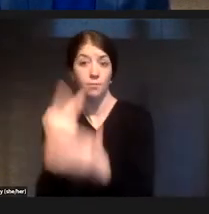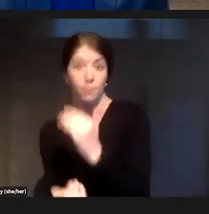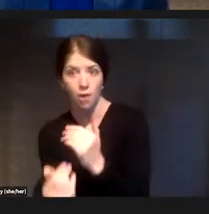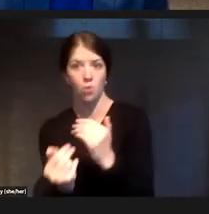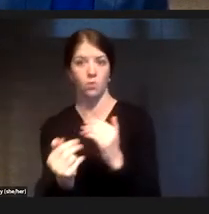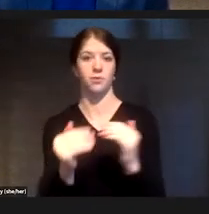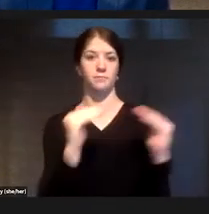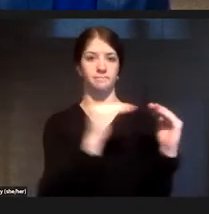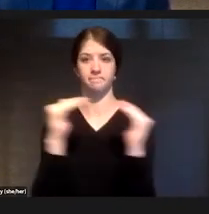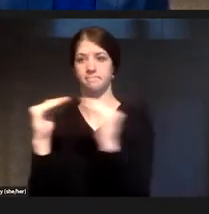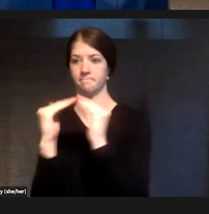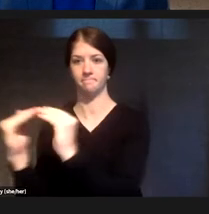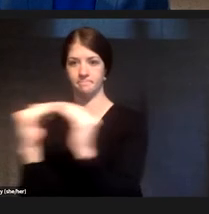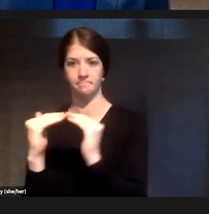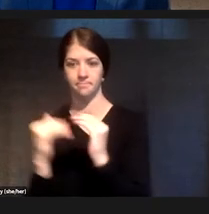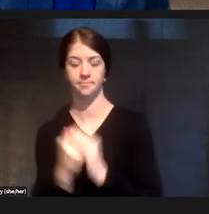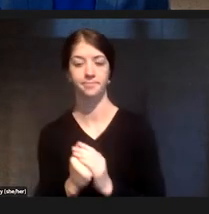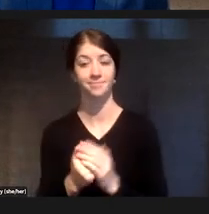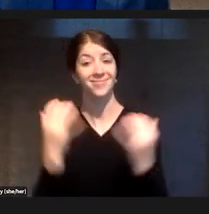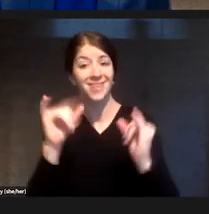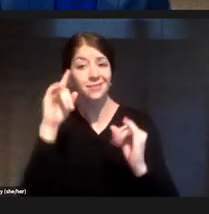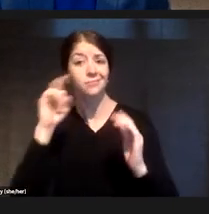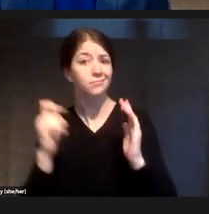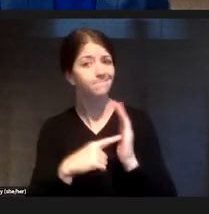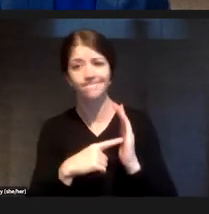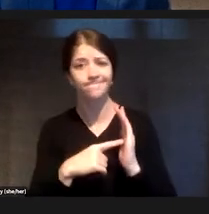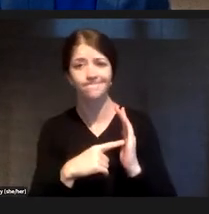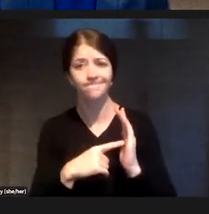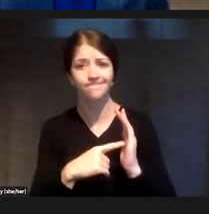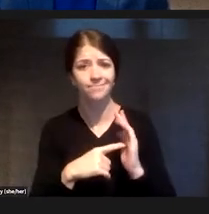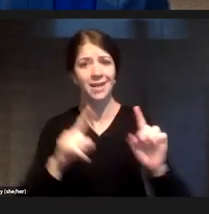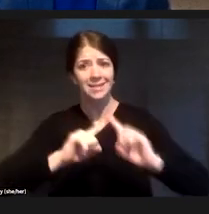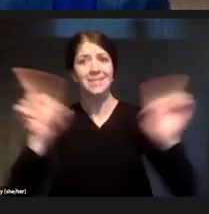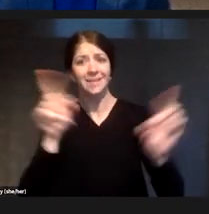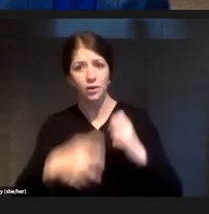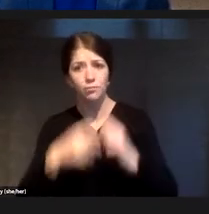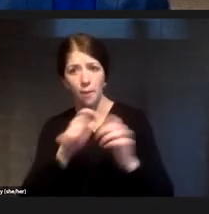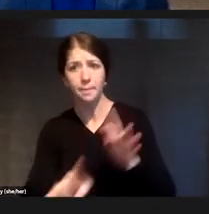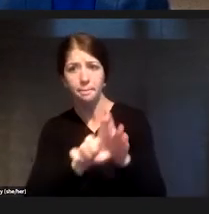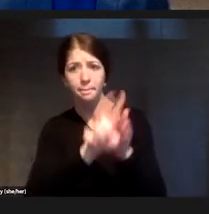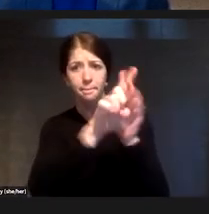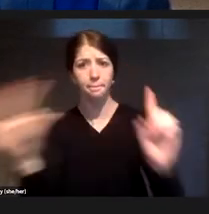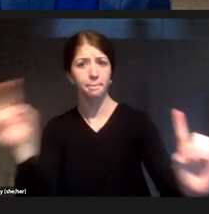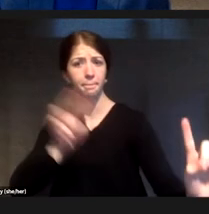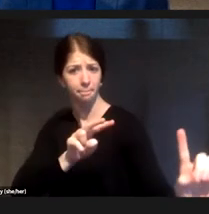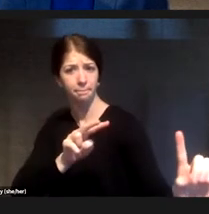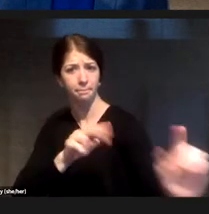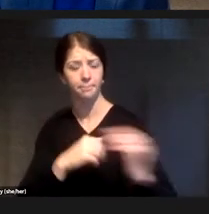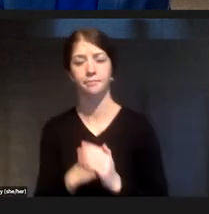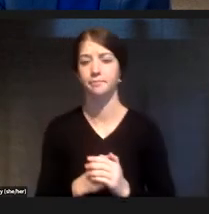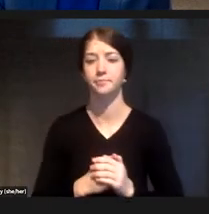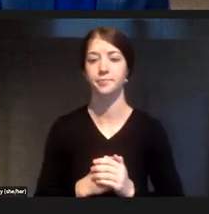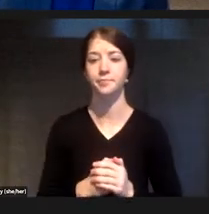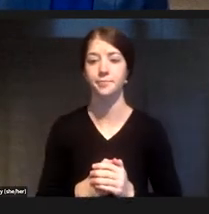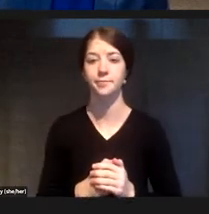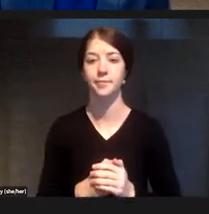But we don't recognize at times that people look at this and they see a completely different problem. Now, I am not assigning any sort of